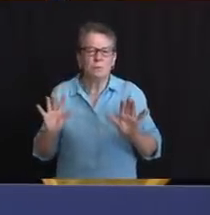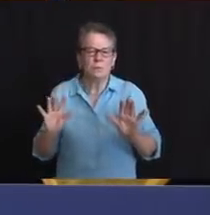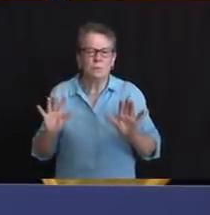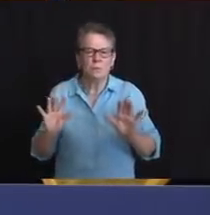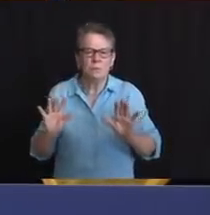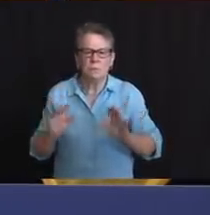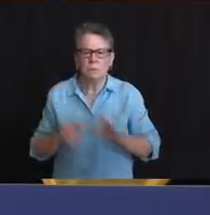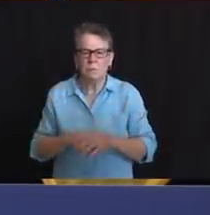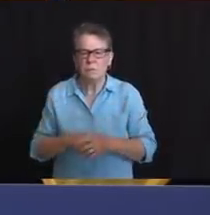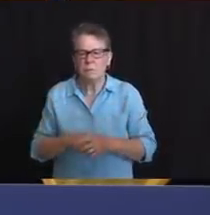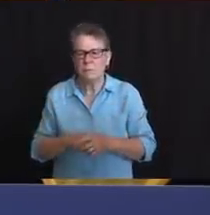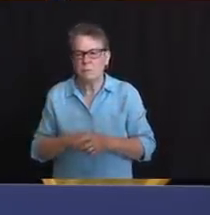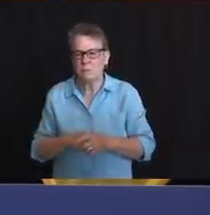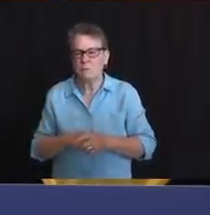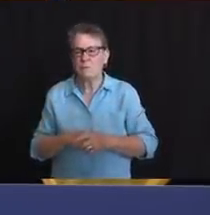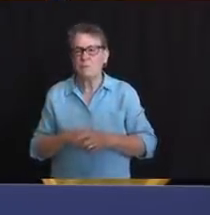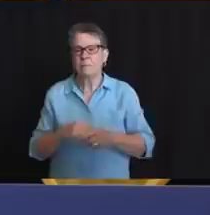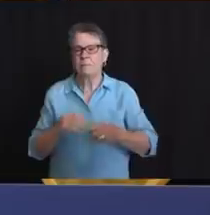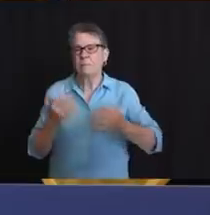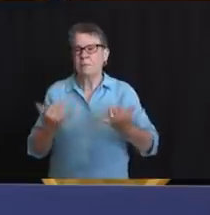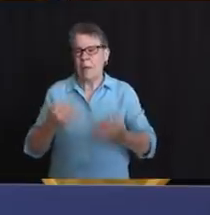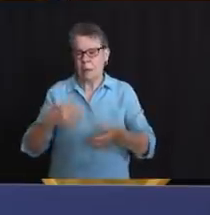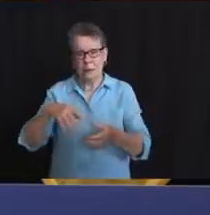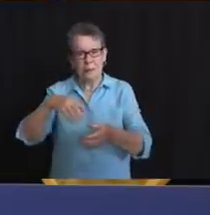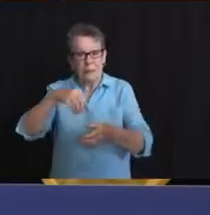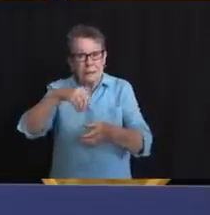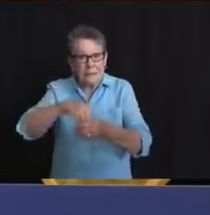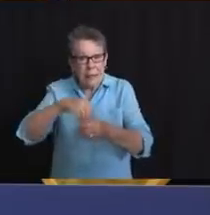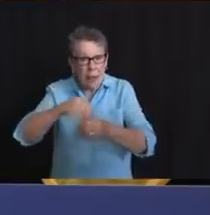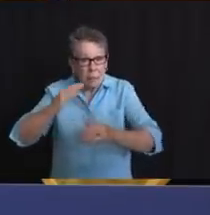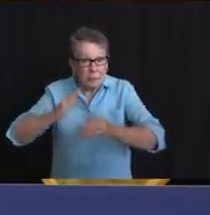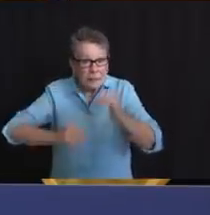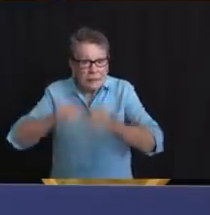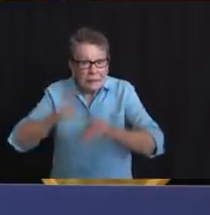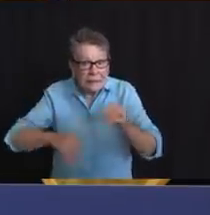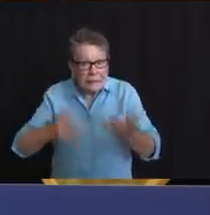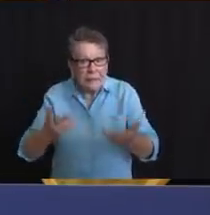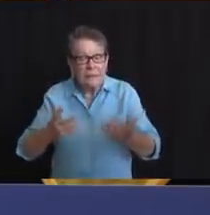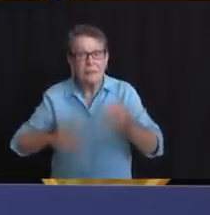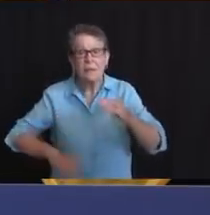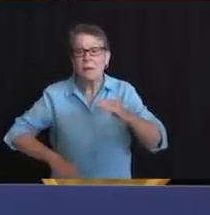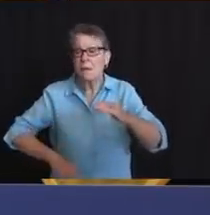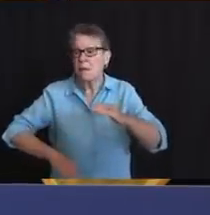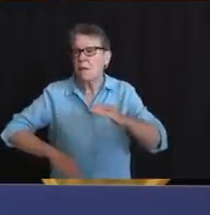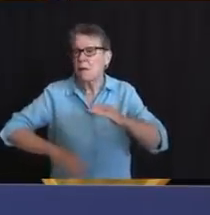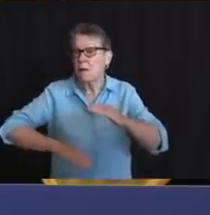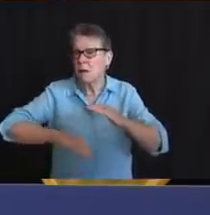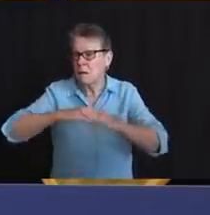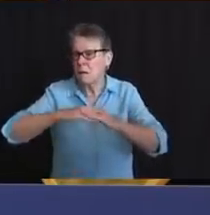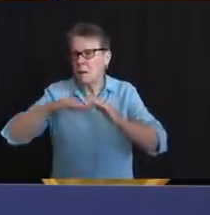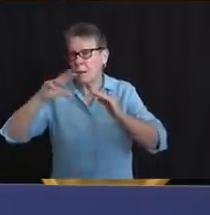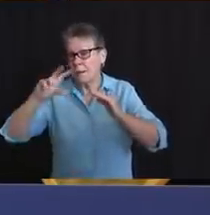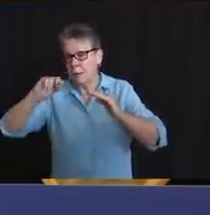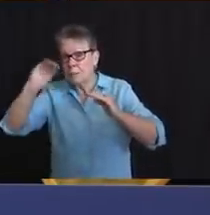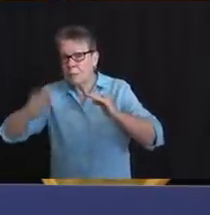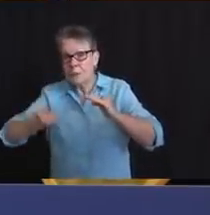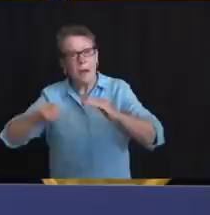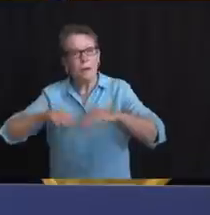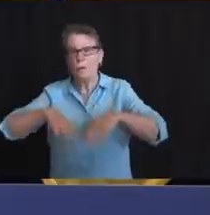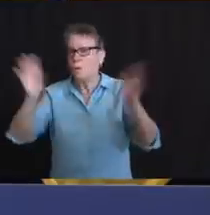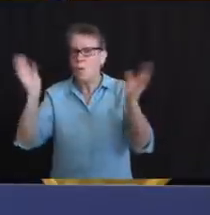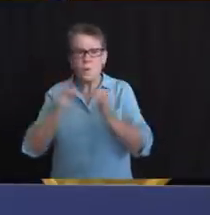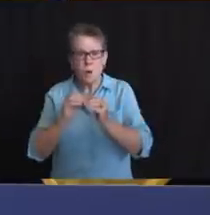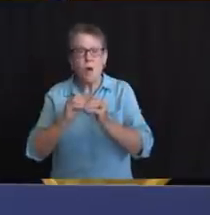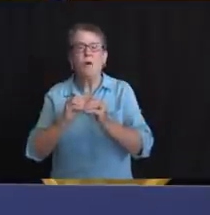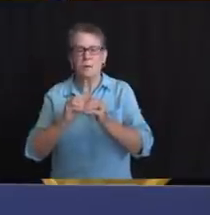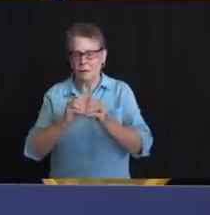Indoor capacities does include casinos. So that's a week from Friday, June 4th. Indeed it does, and that means that we're